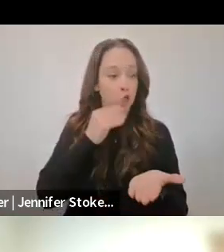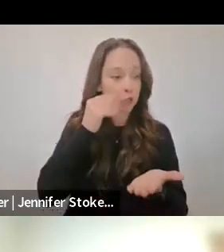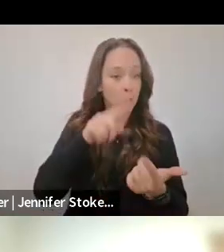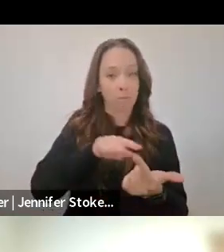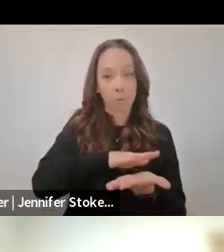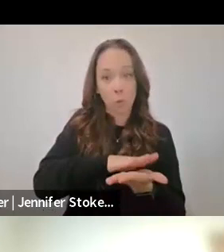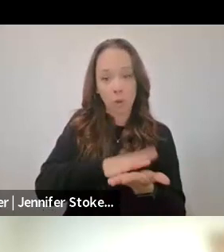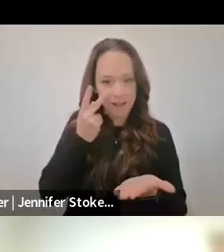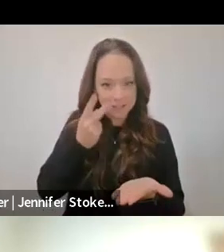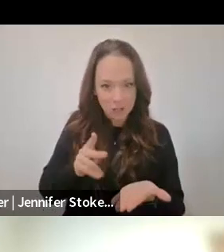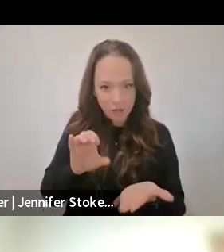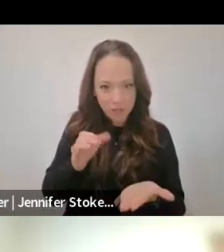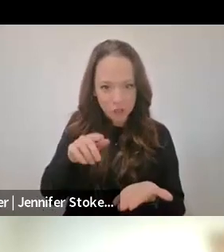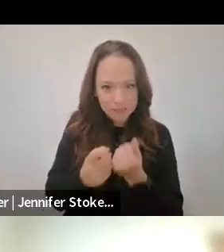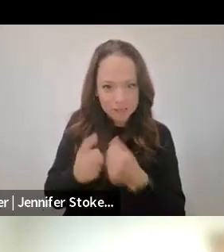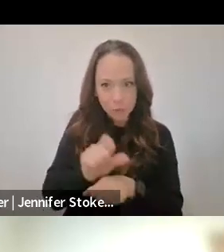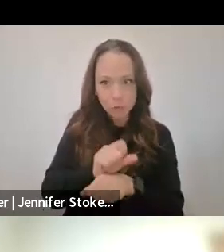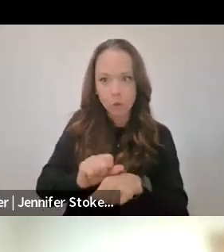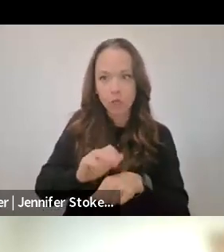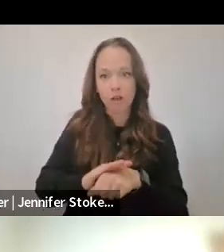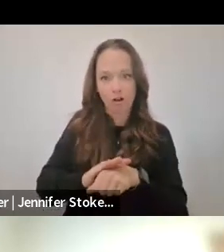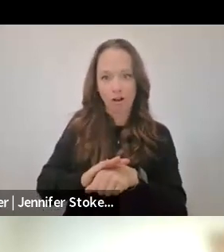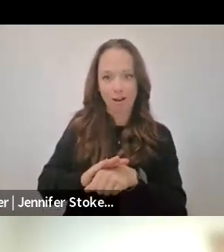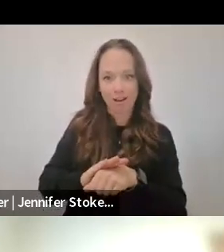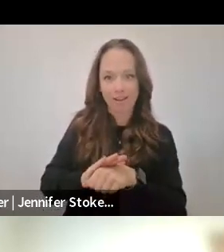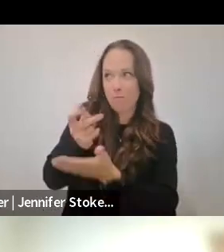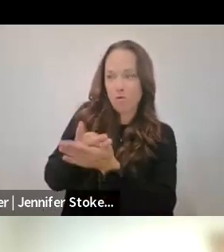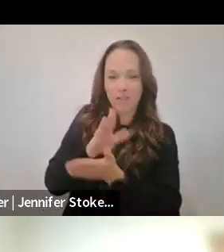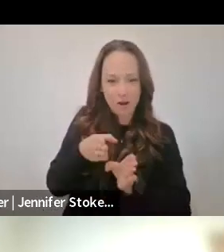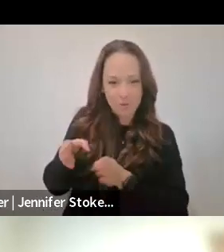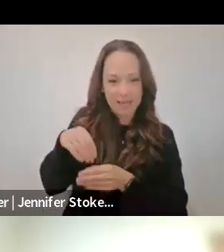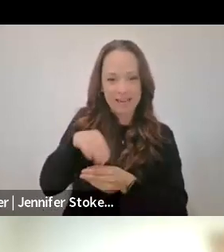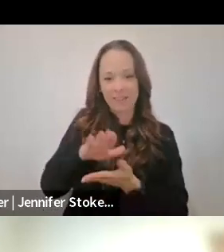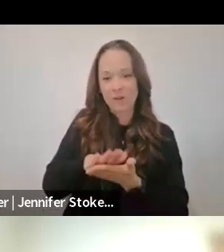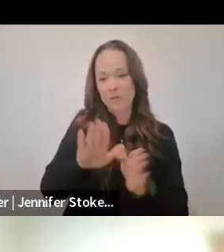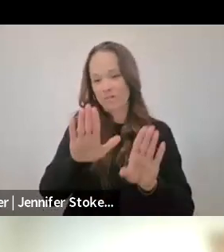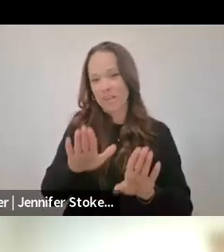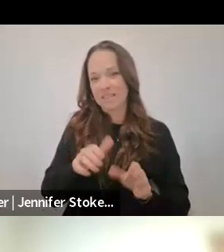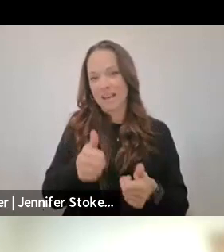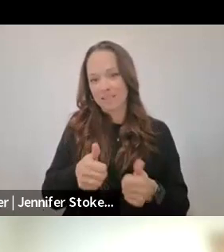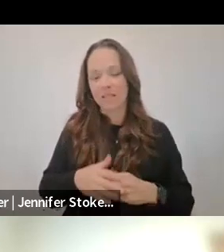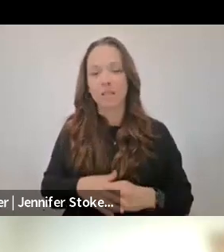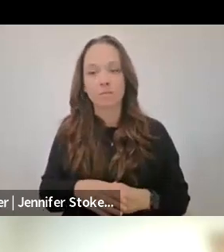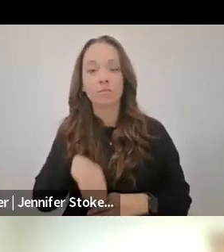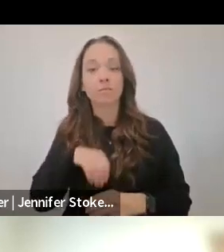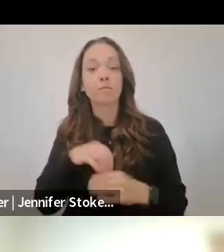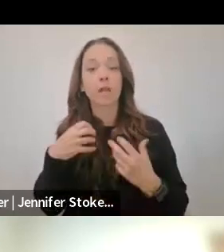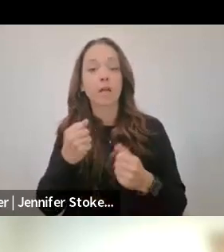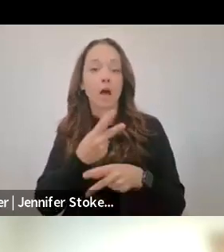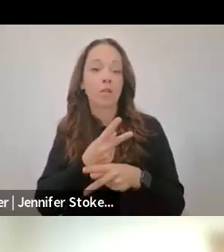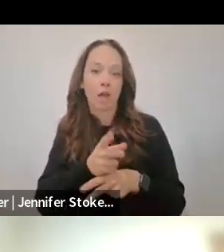there's somebody who's working on getting their plan approved at their school. So that's fantastic. In healthcare, it's really